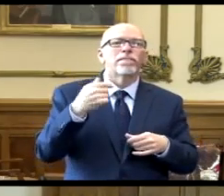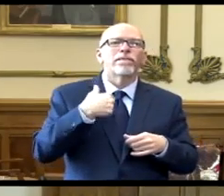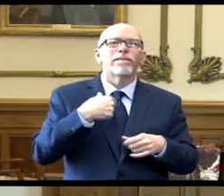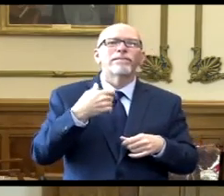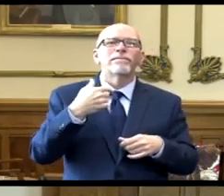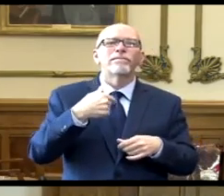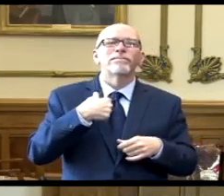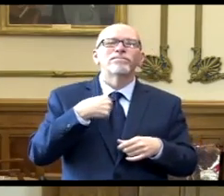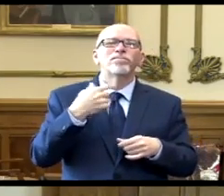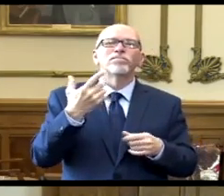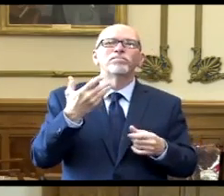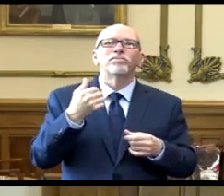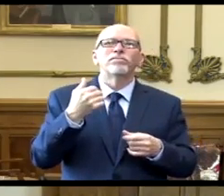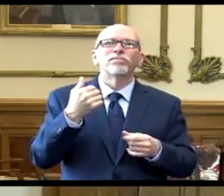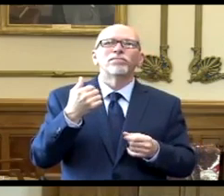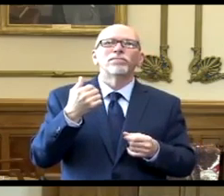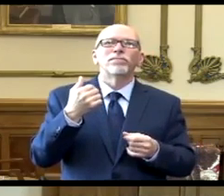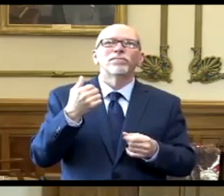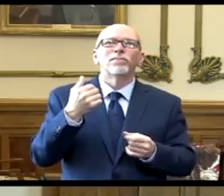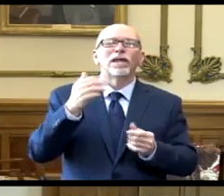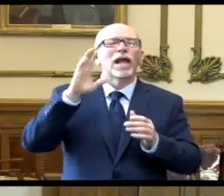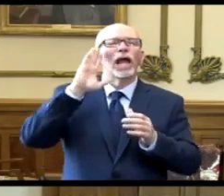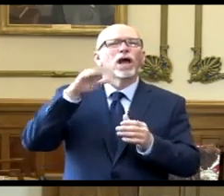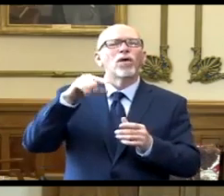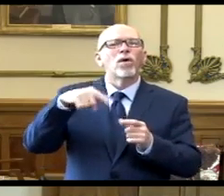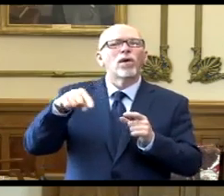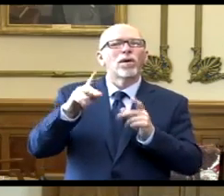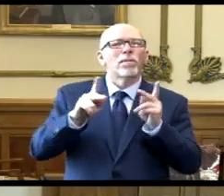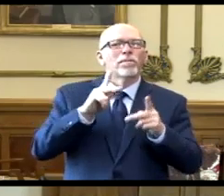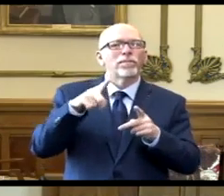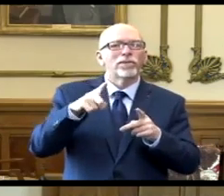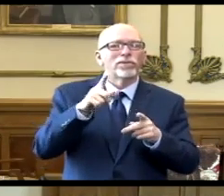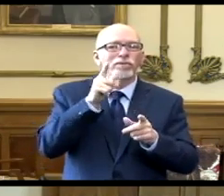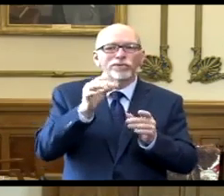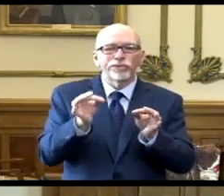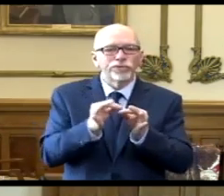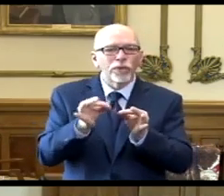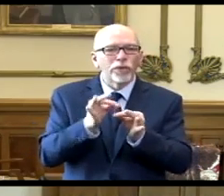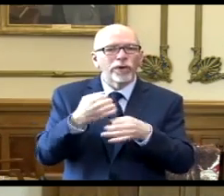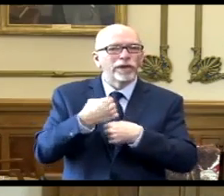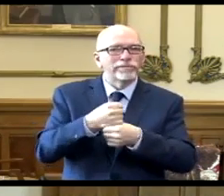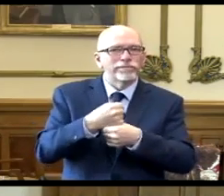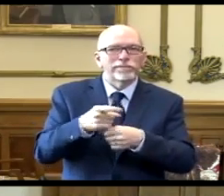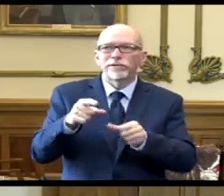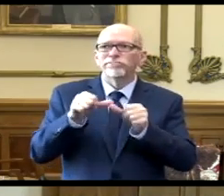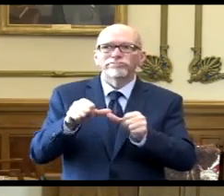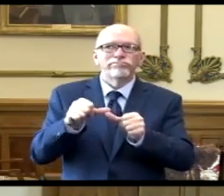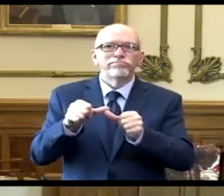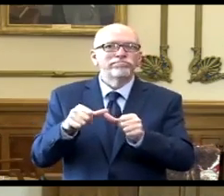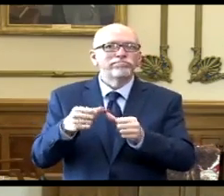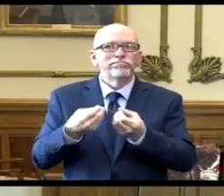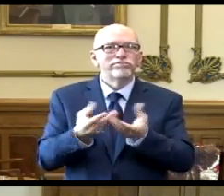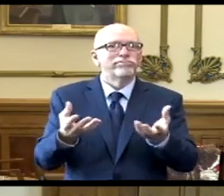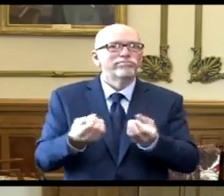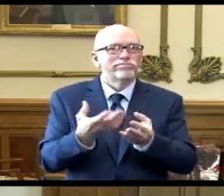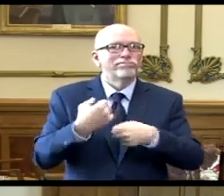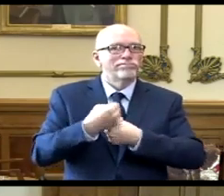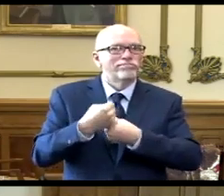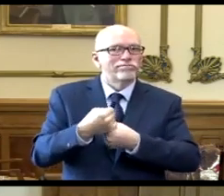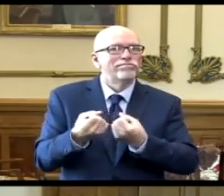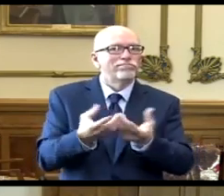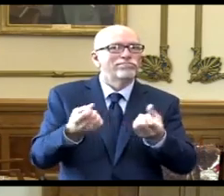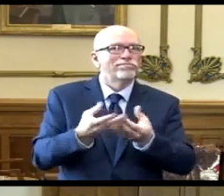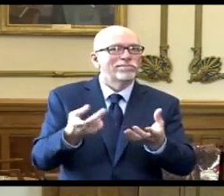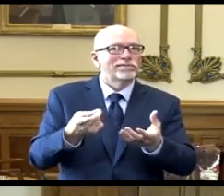And I never lose sight of the fact of the folks, these sewing groups that are continuing to supply